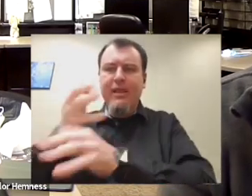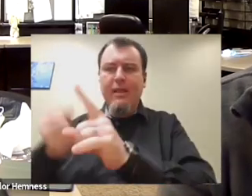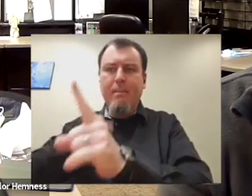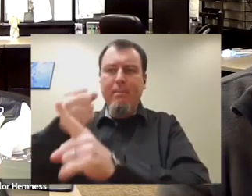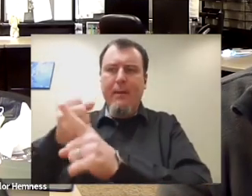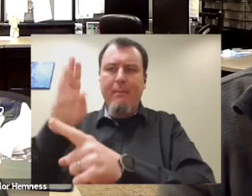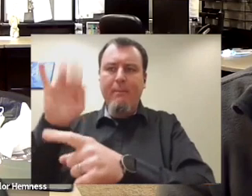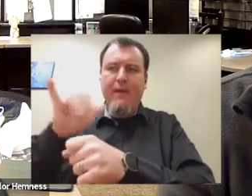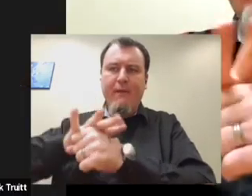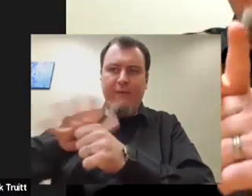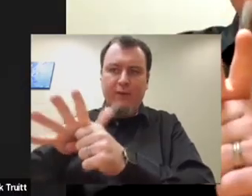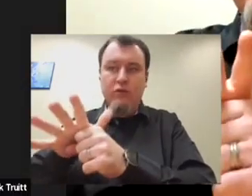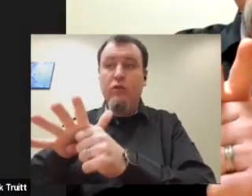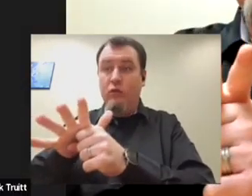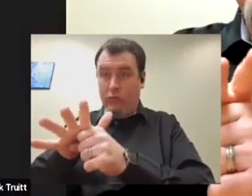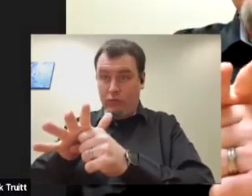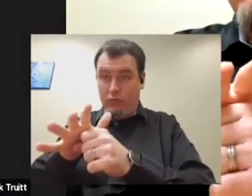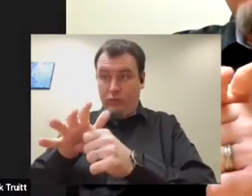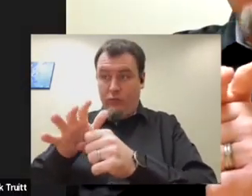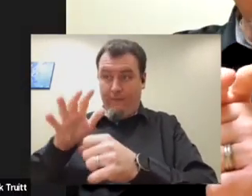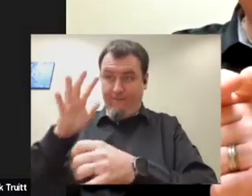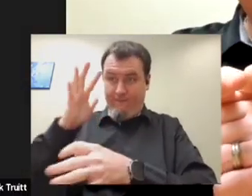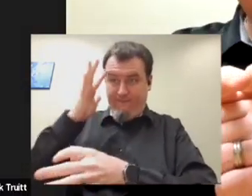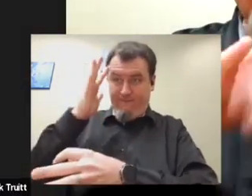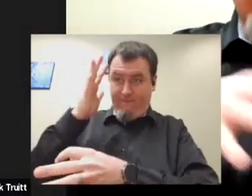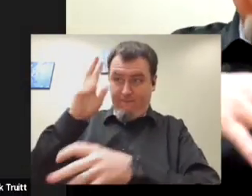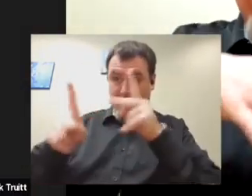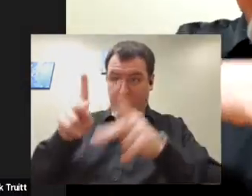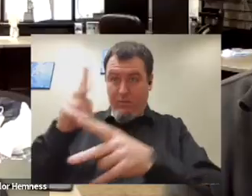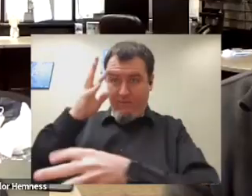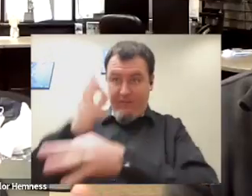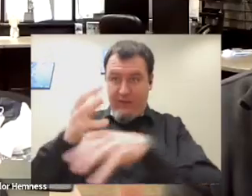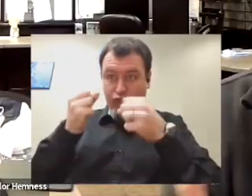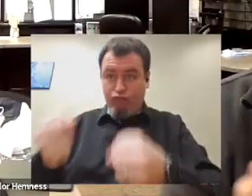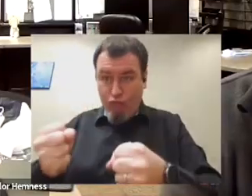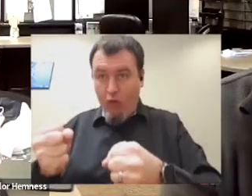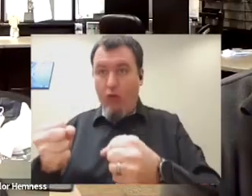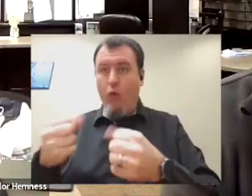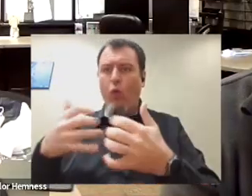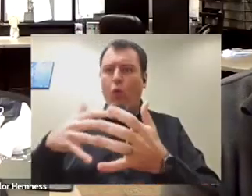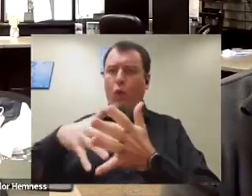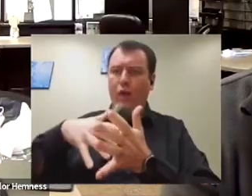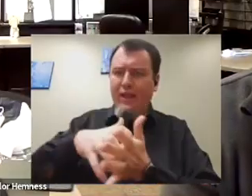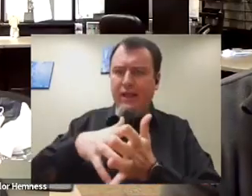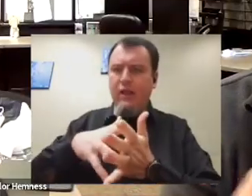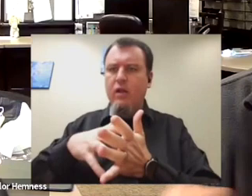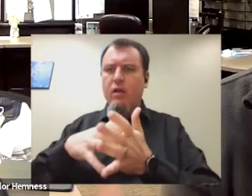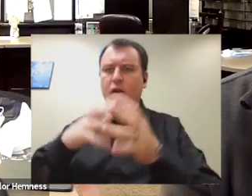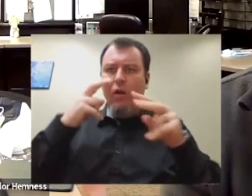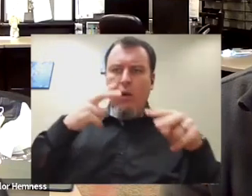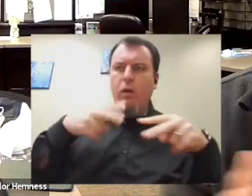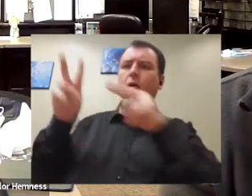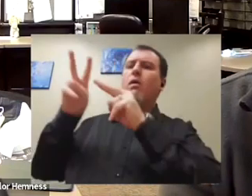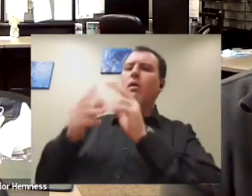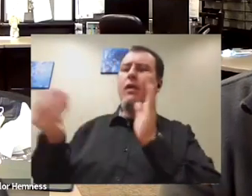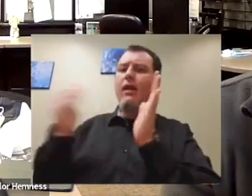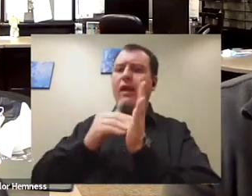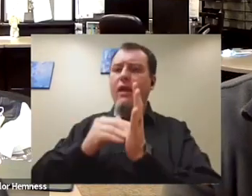pandemic, whether that be a weakening of a faith for some people, a strengthening of a faith for some people, a